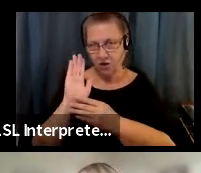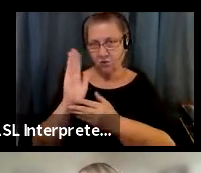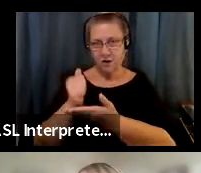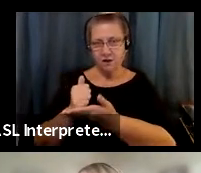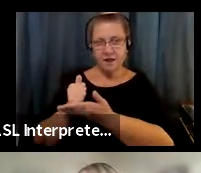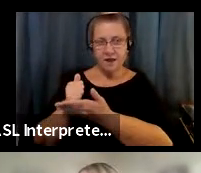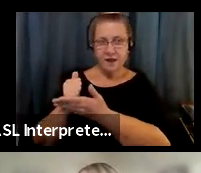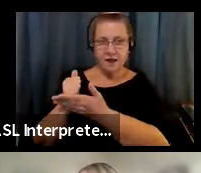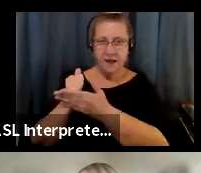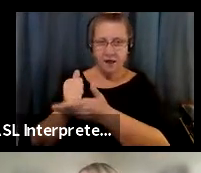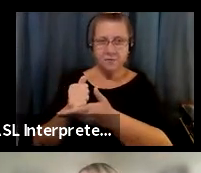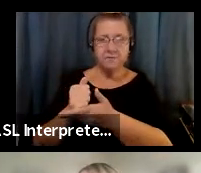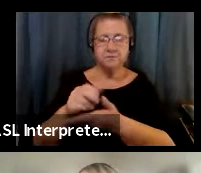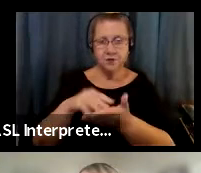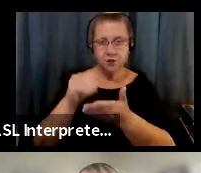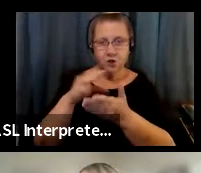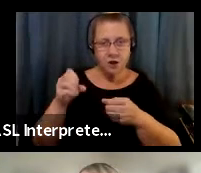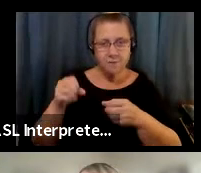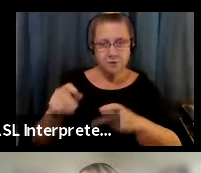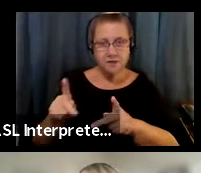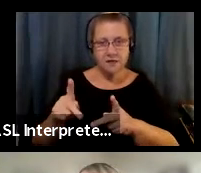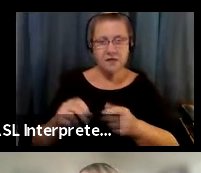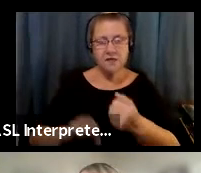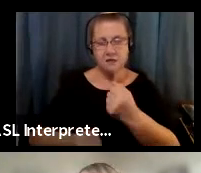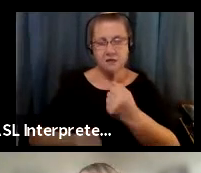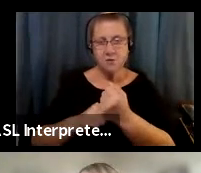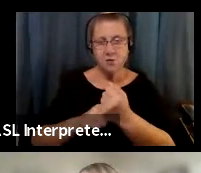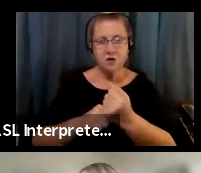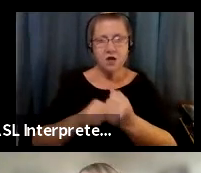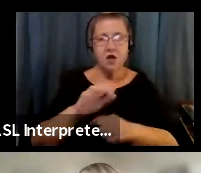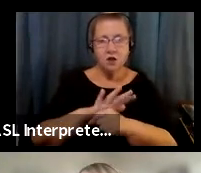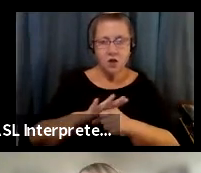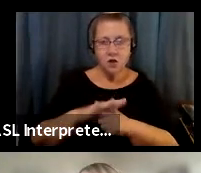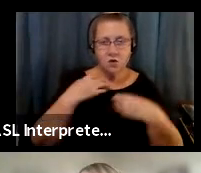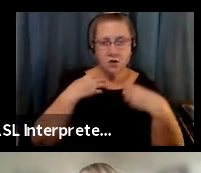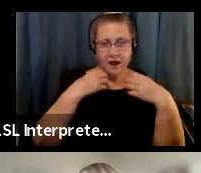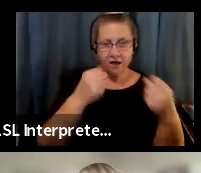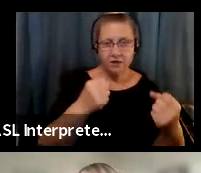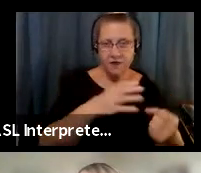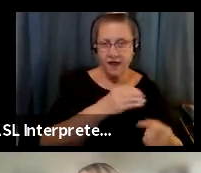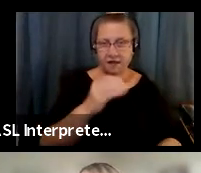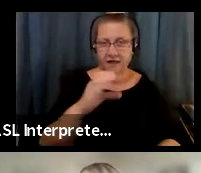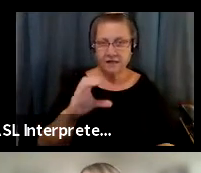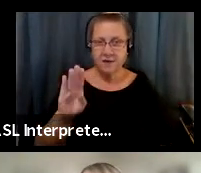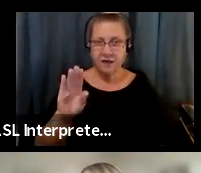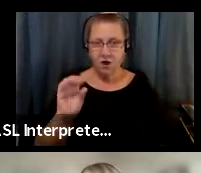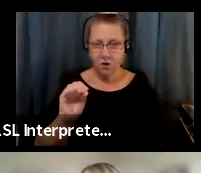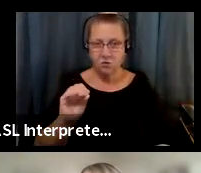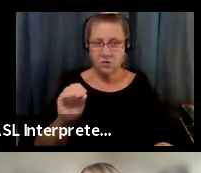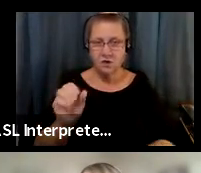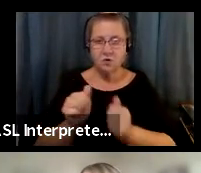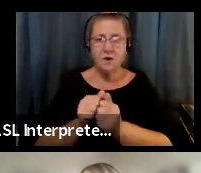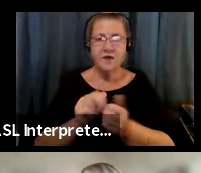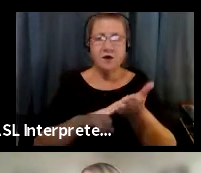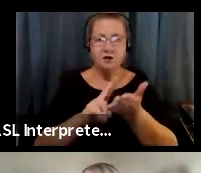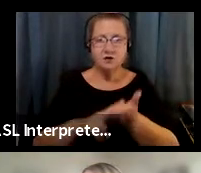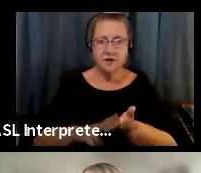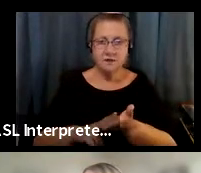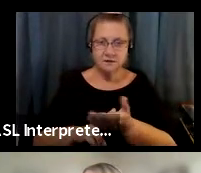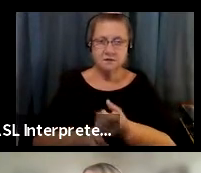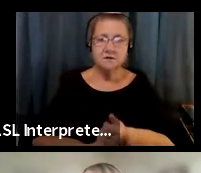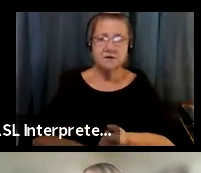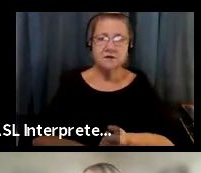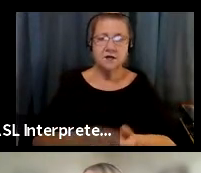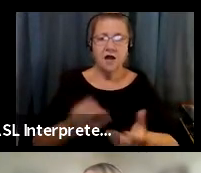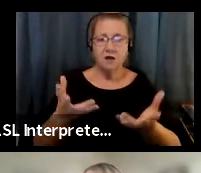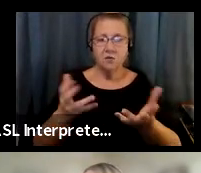state and broadly support both local health jurisdictions and CBOs through contracts and grants. I want to share